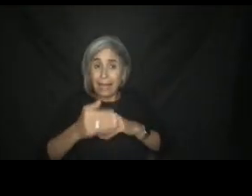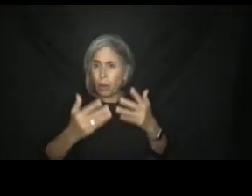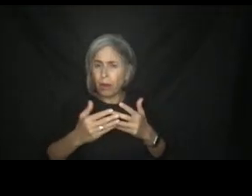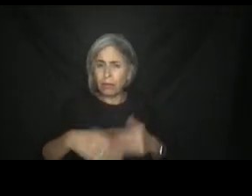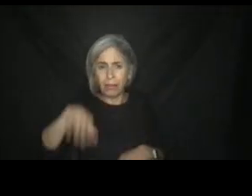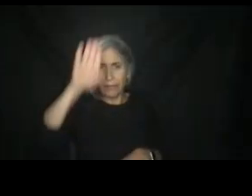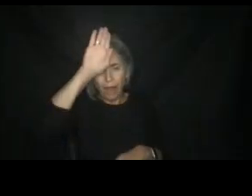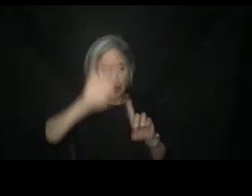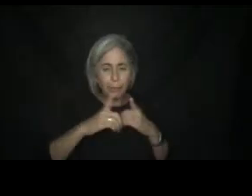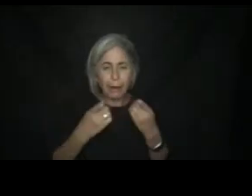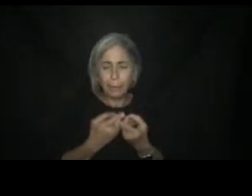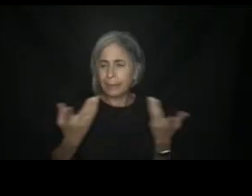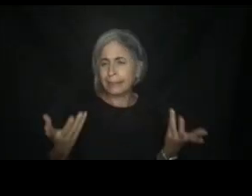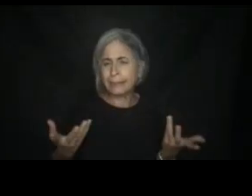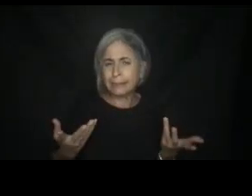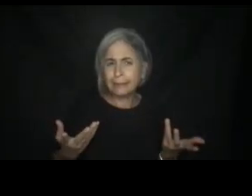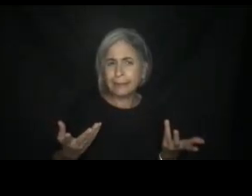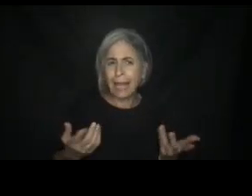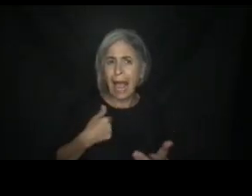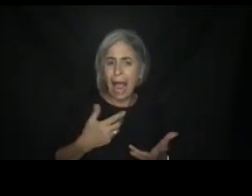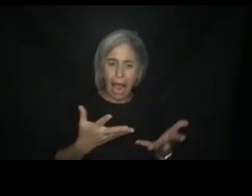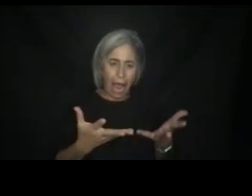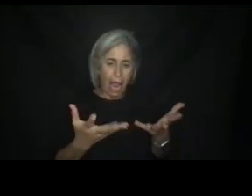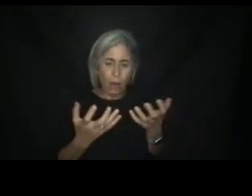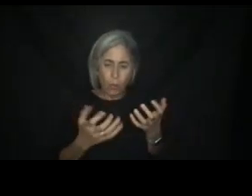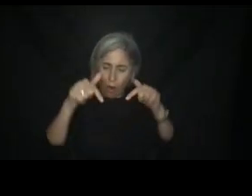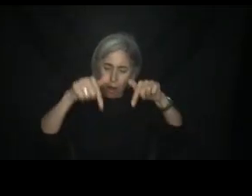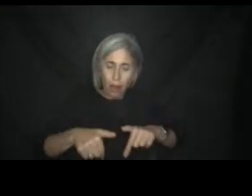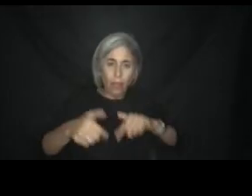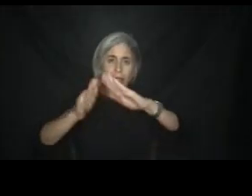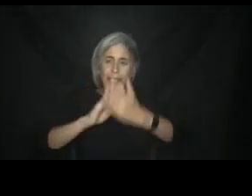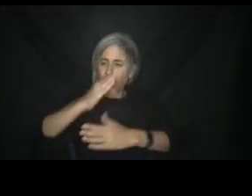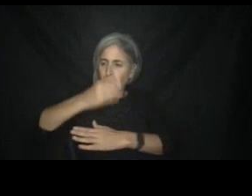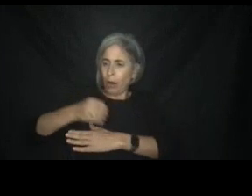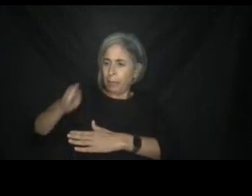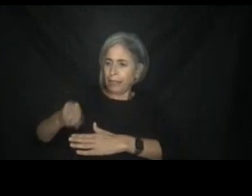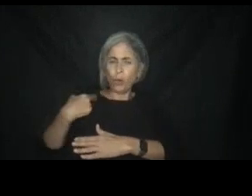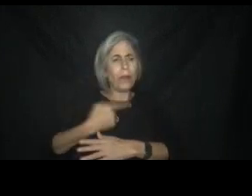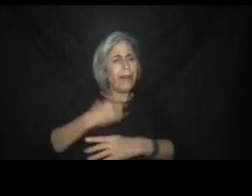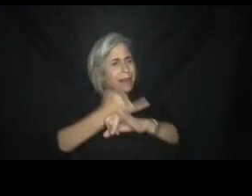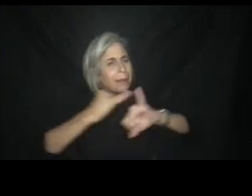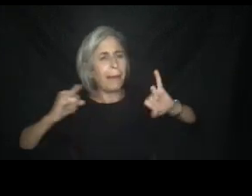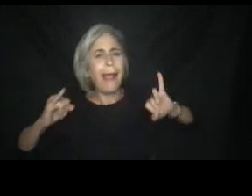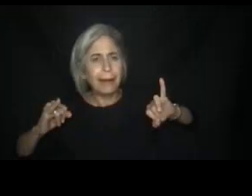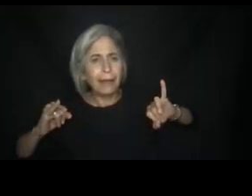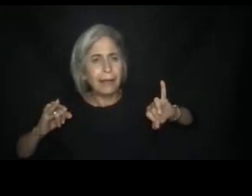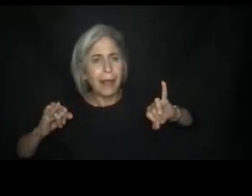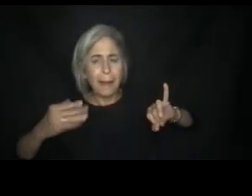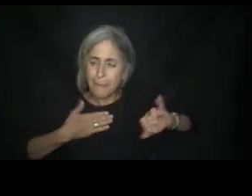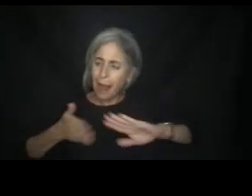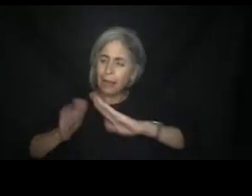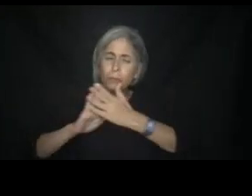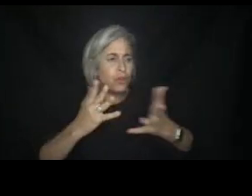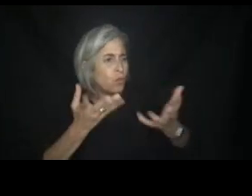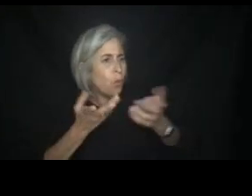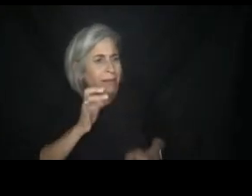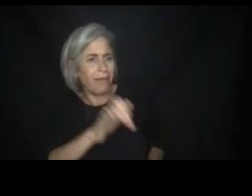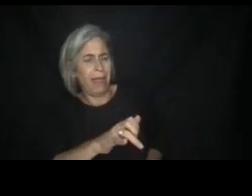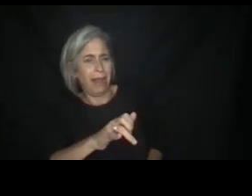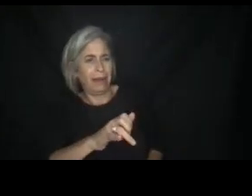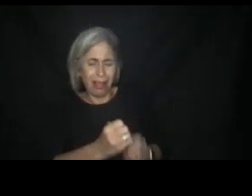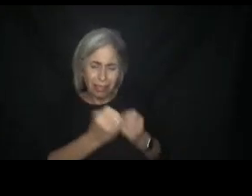department? I want the city of Boynton Beach, we're independent. My community wants it. There are a